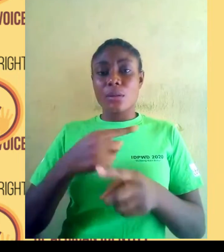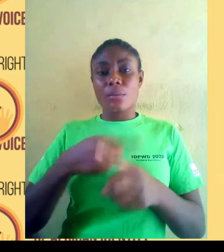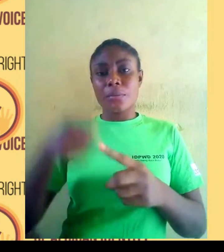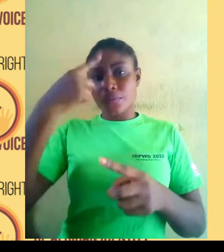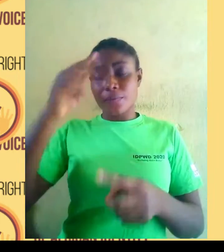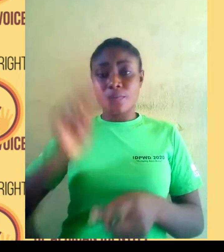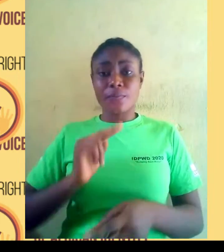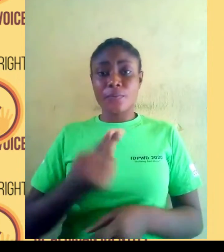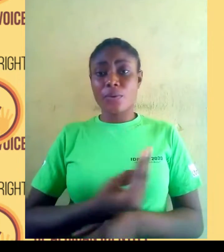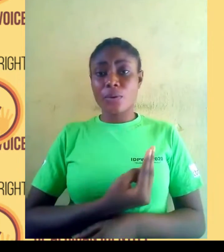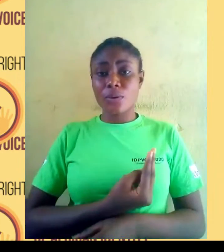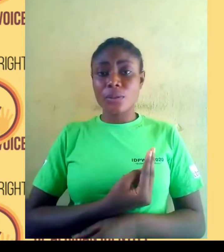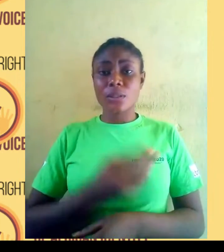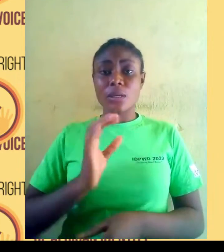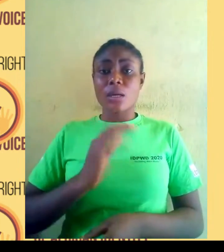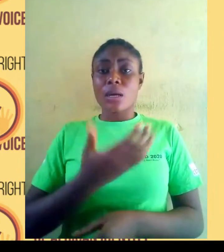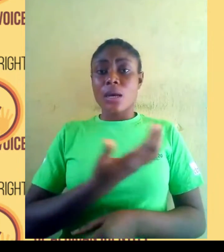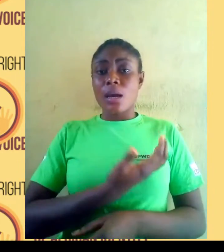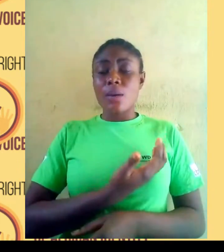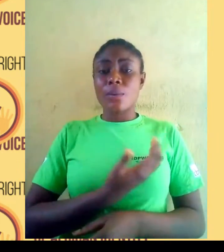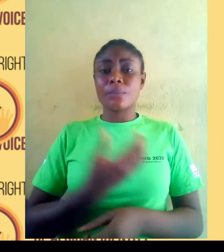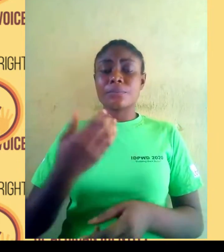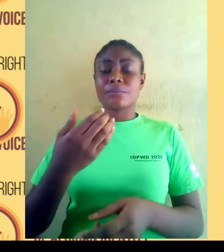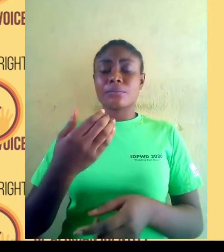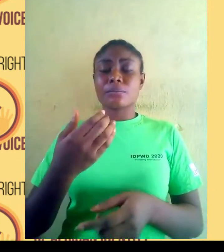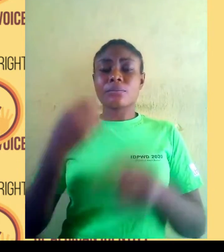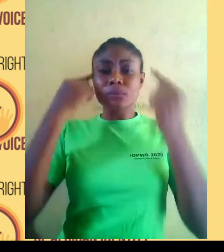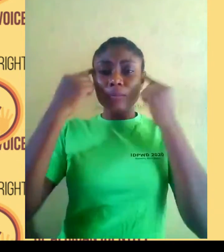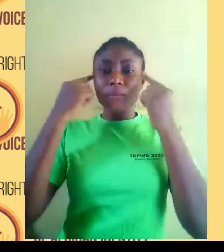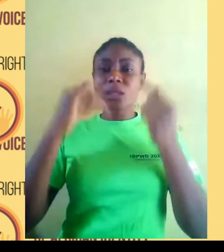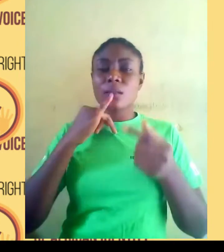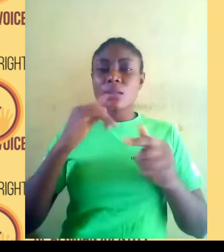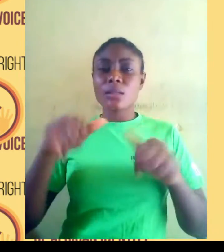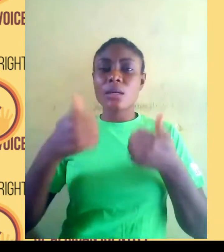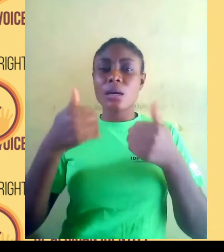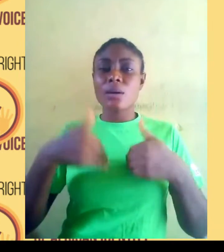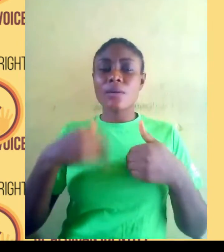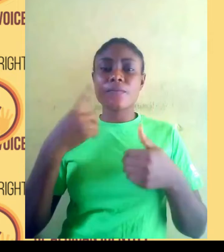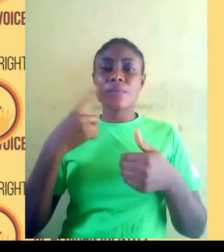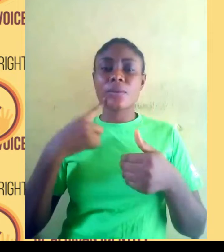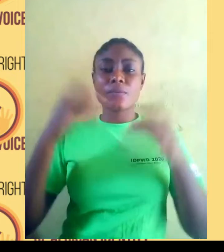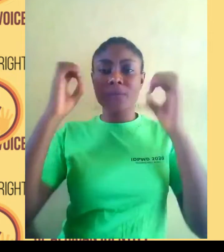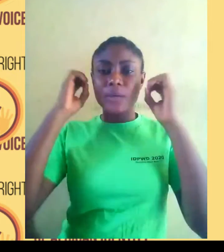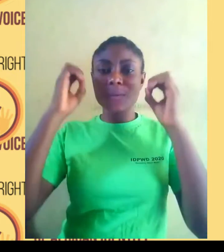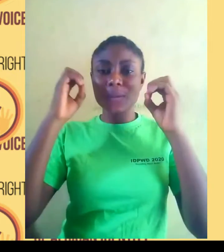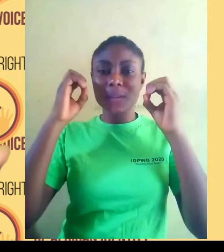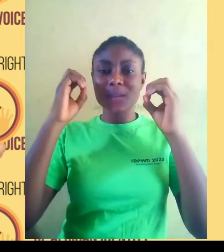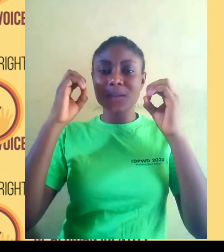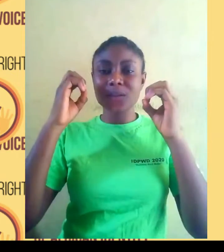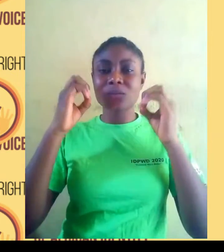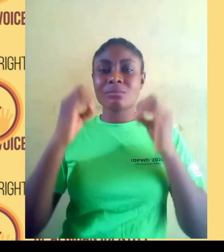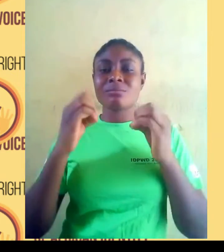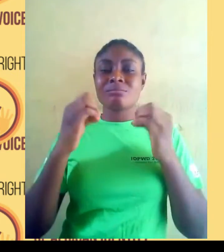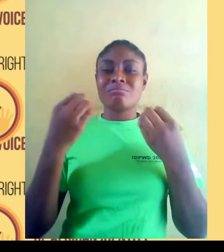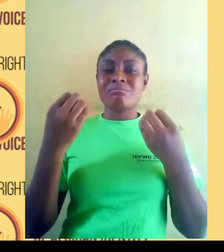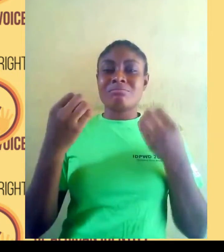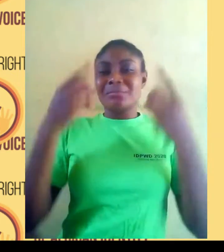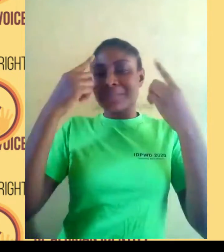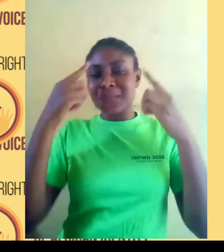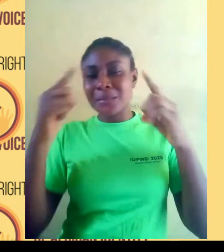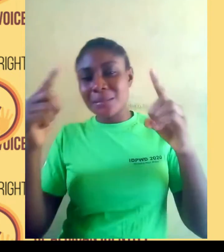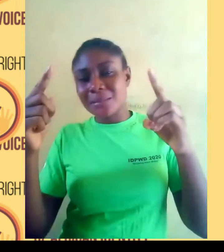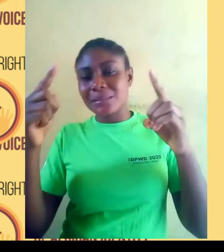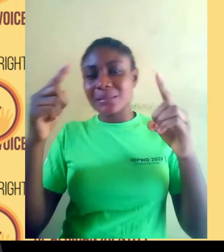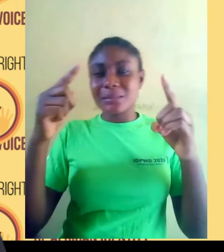our concern is, how has deaf education fared as opposed to how the indigenous sign